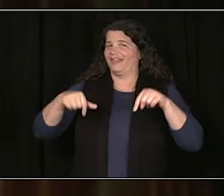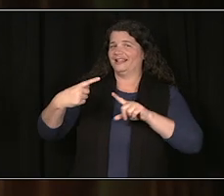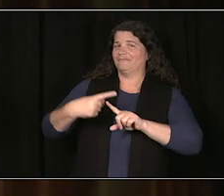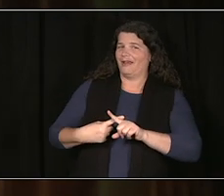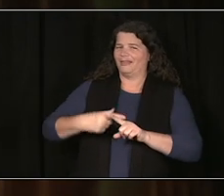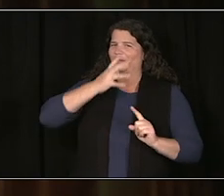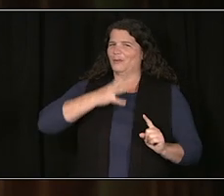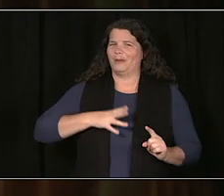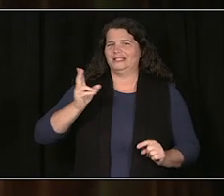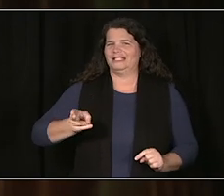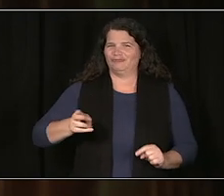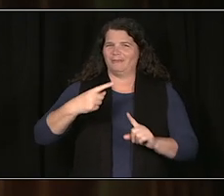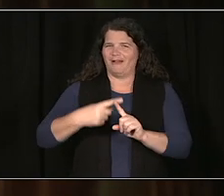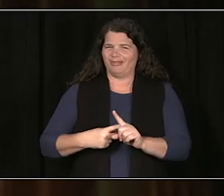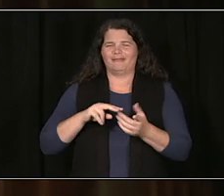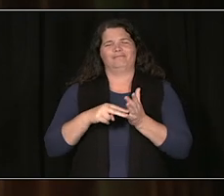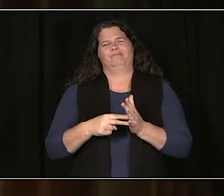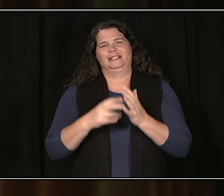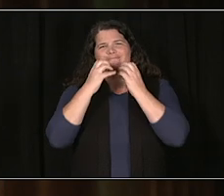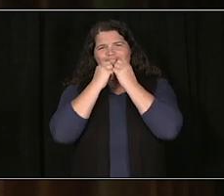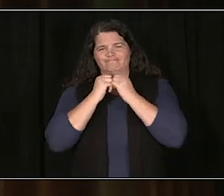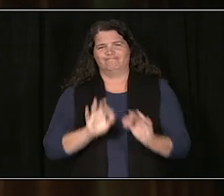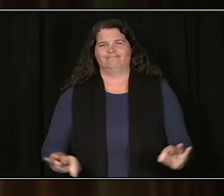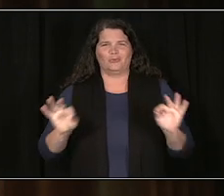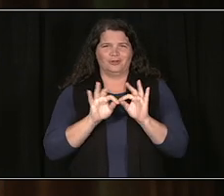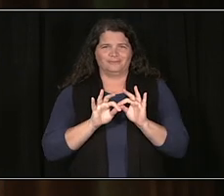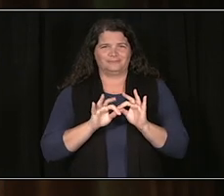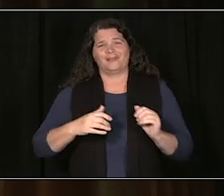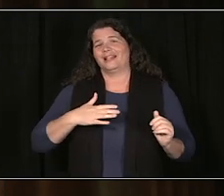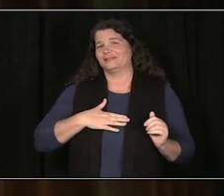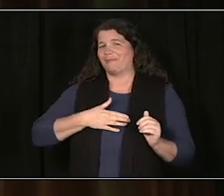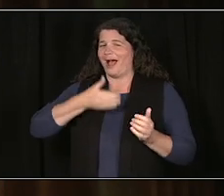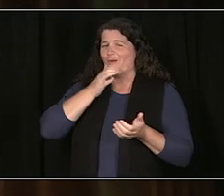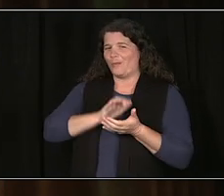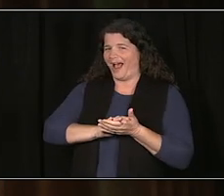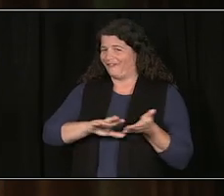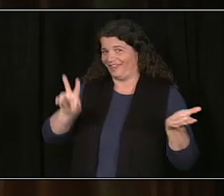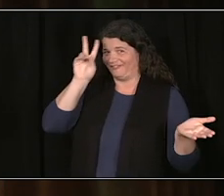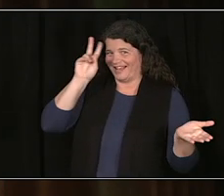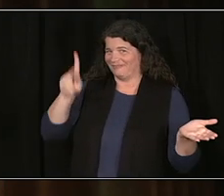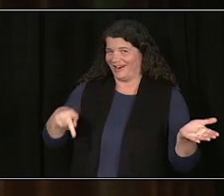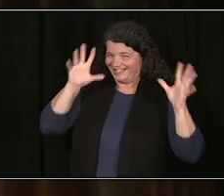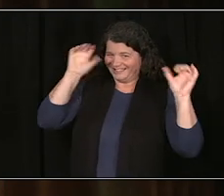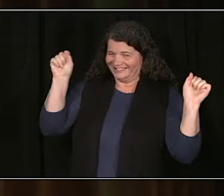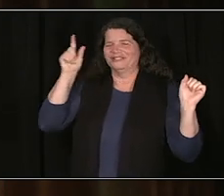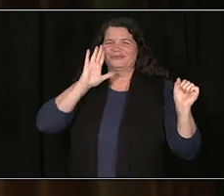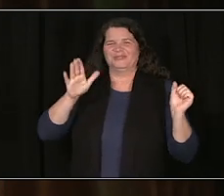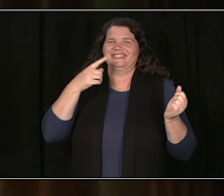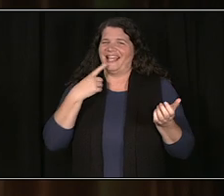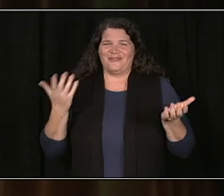History Month, it's even more important. But again, as my wife, the Vice President, would say, I don't